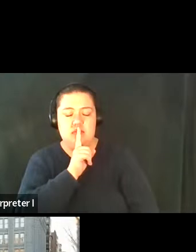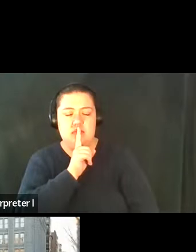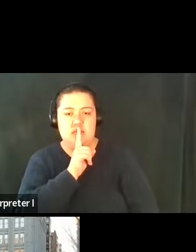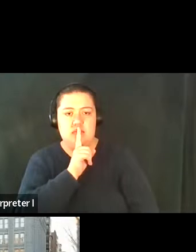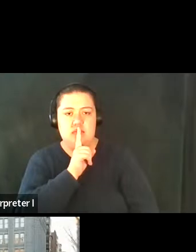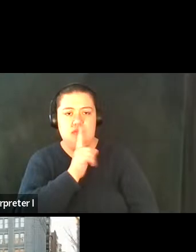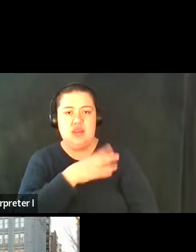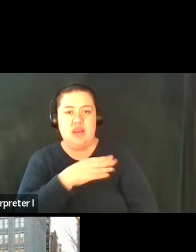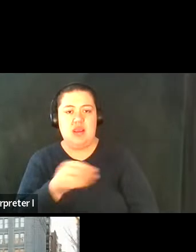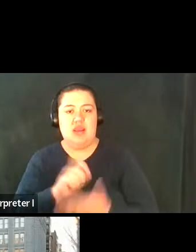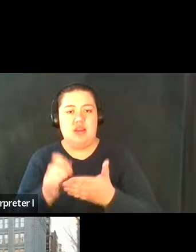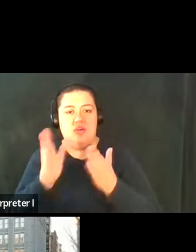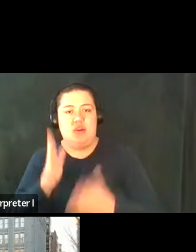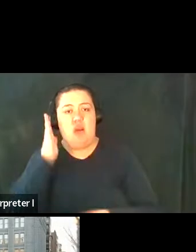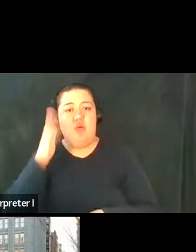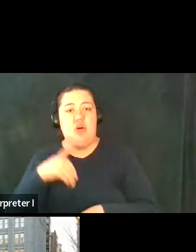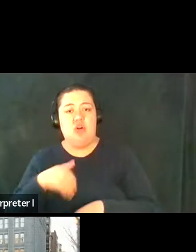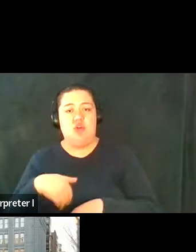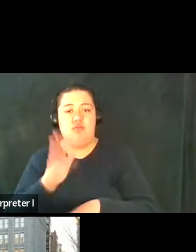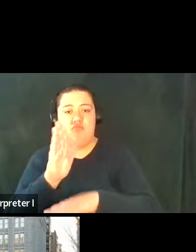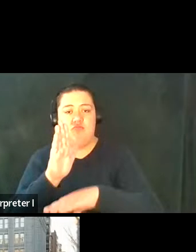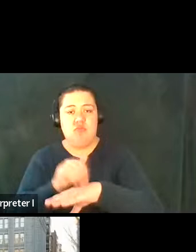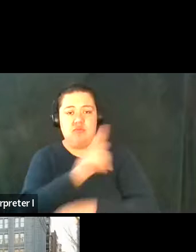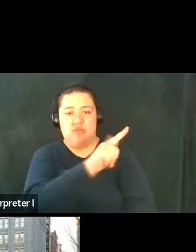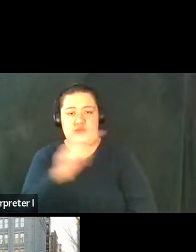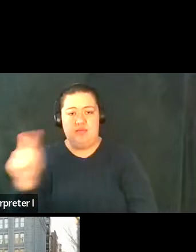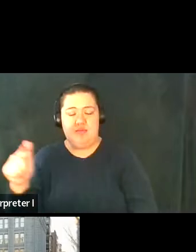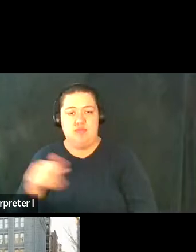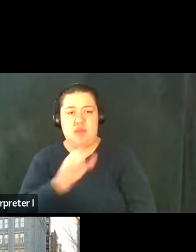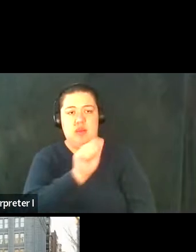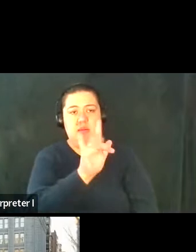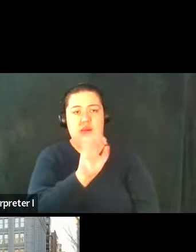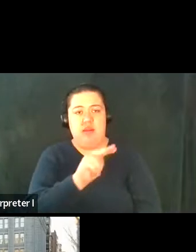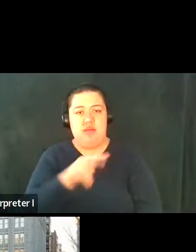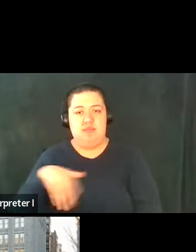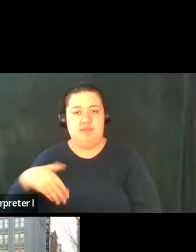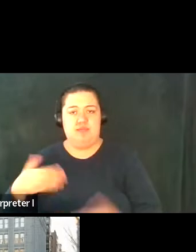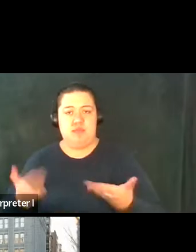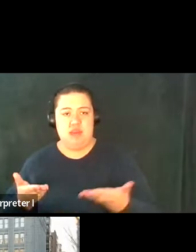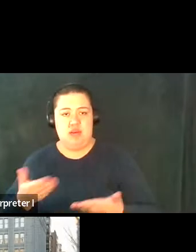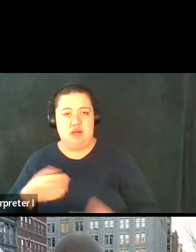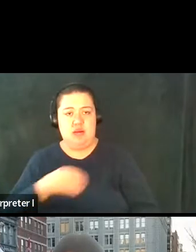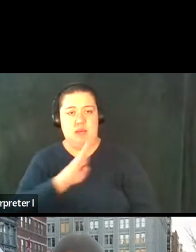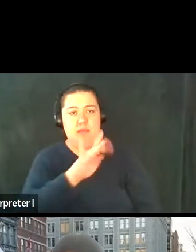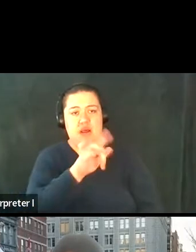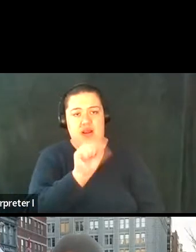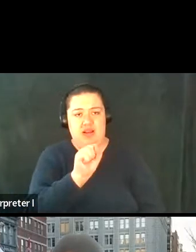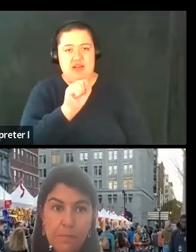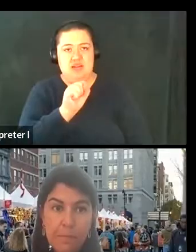Madam Secretary, would you call the roll? Councilmember Allen, I'm here. Councilmember Bonds,